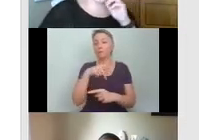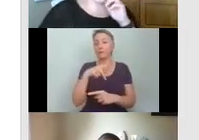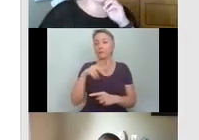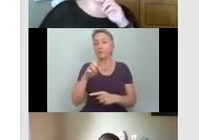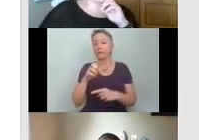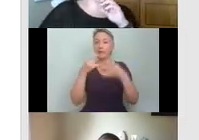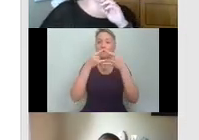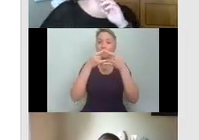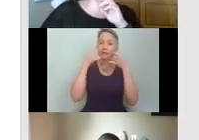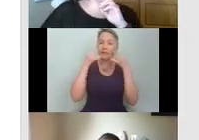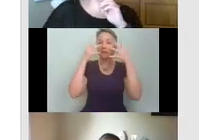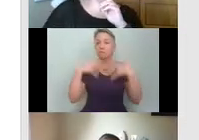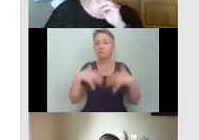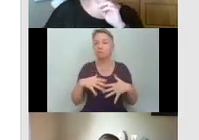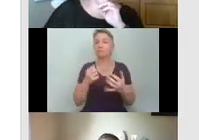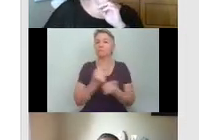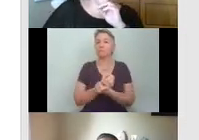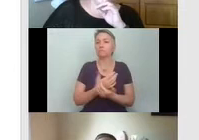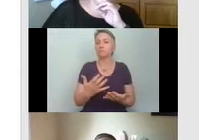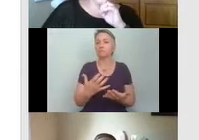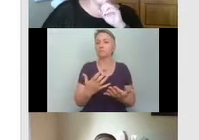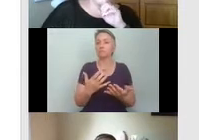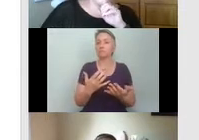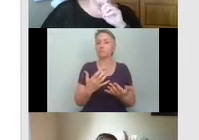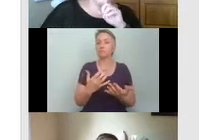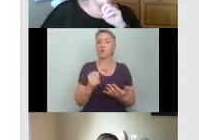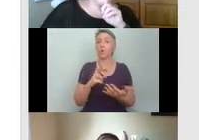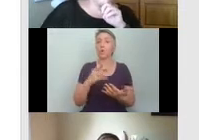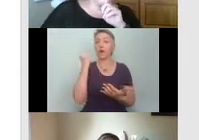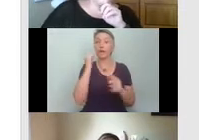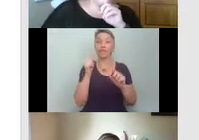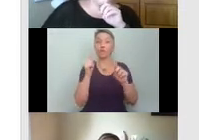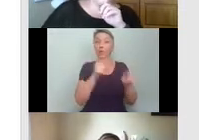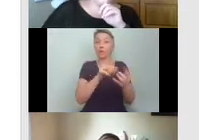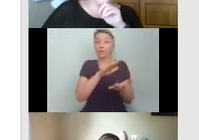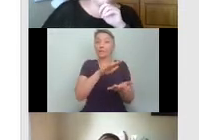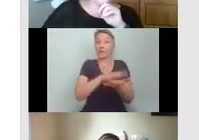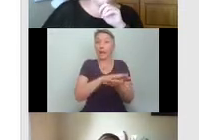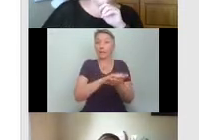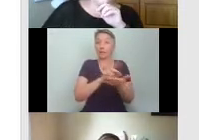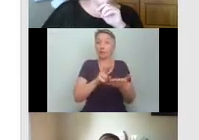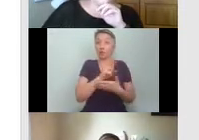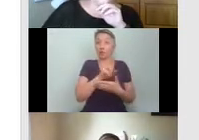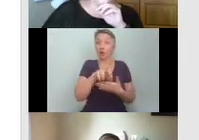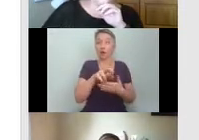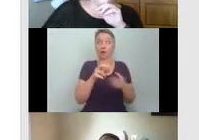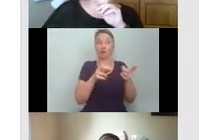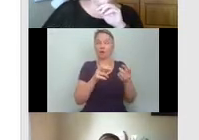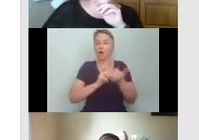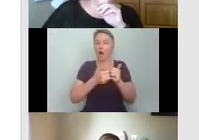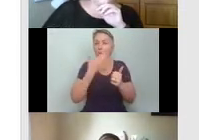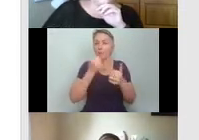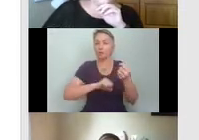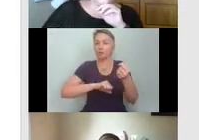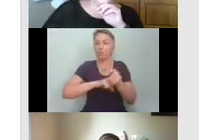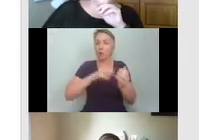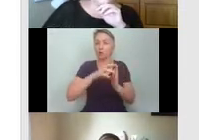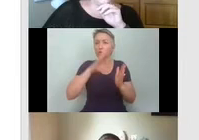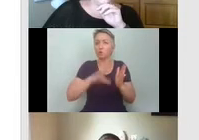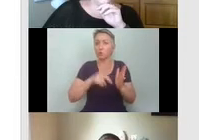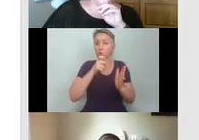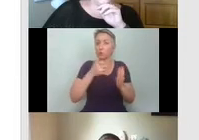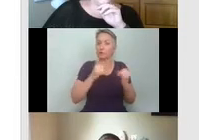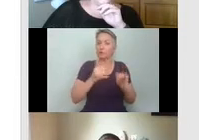and supporting or if you're on campus and supporting students that have had to remain on campus and faculty